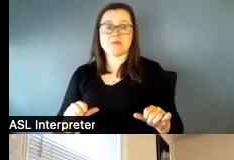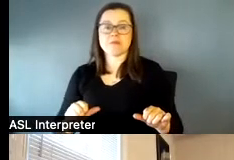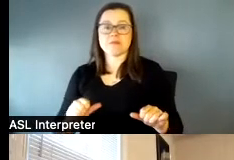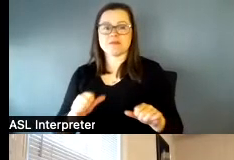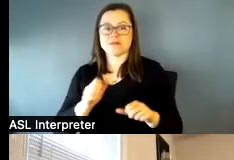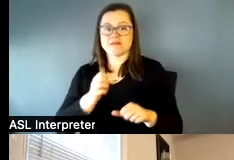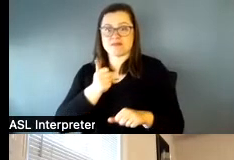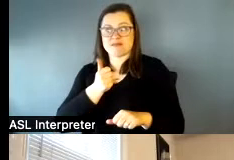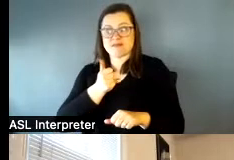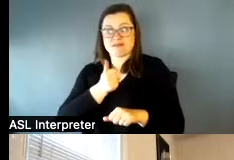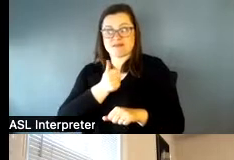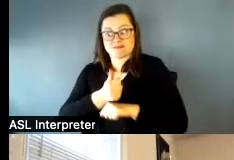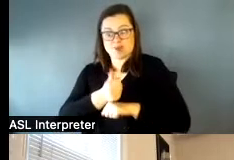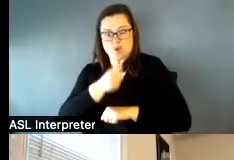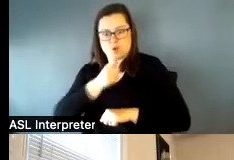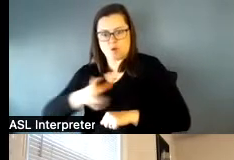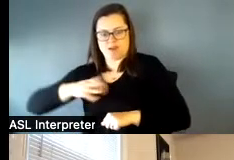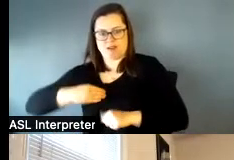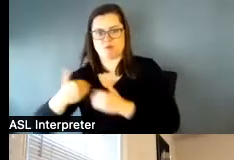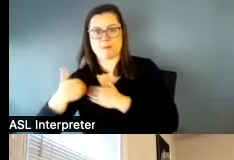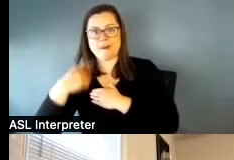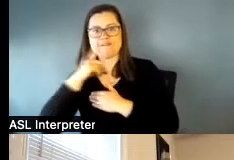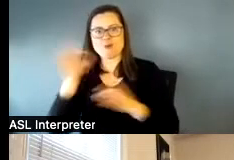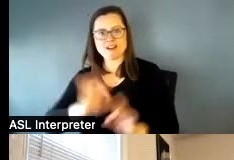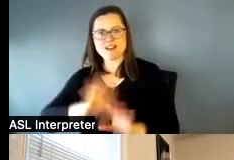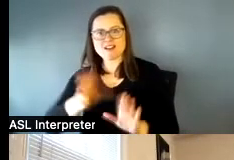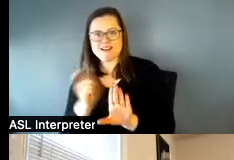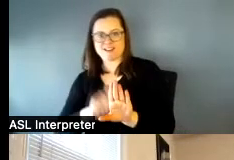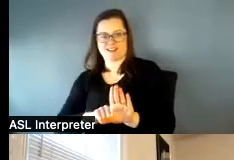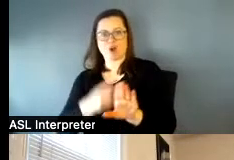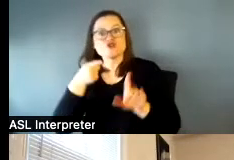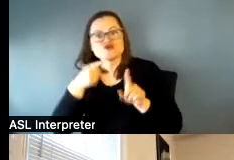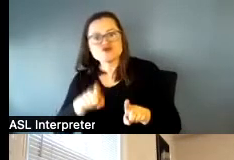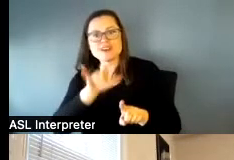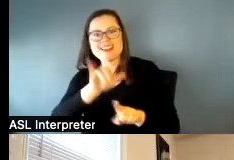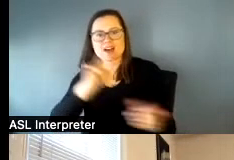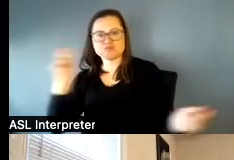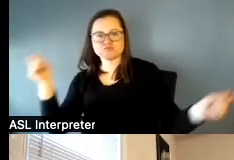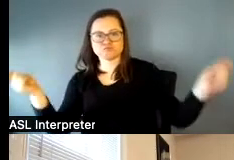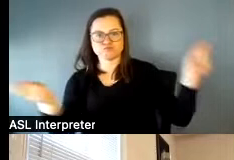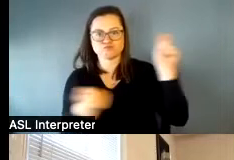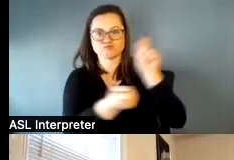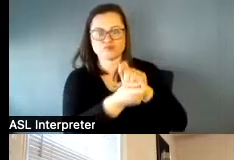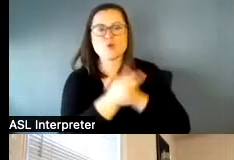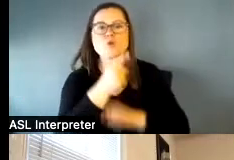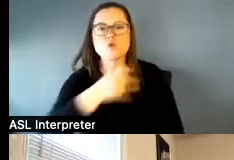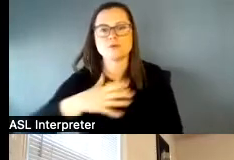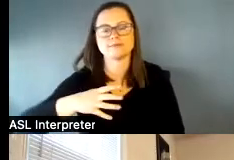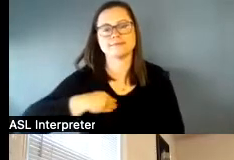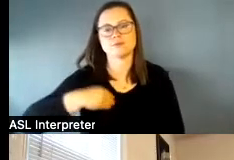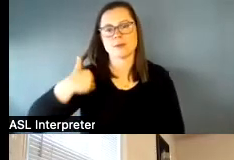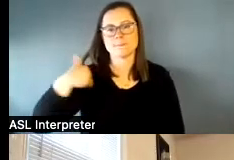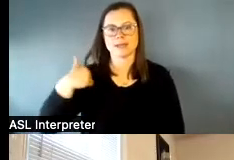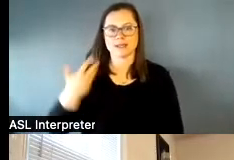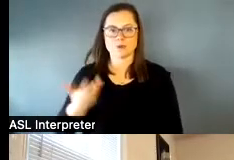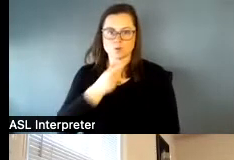the atrocities that kind of take place in the transformation of the landscape and of the people. And so